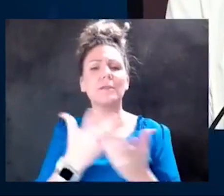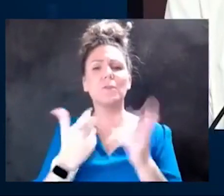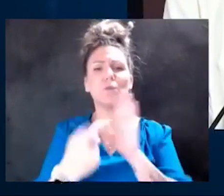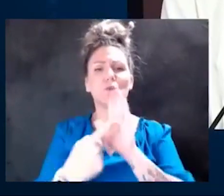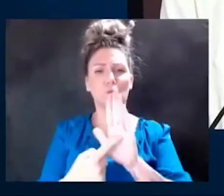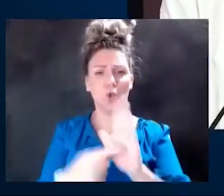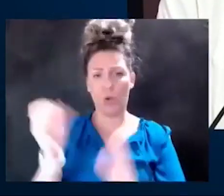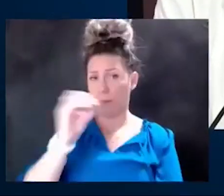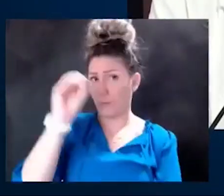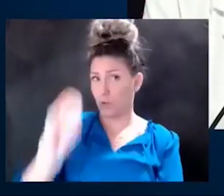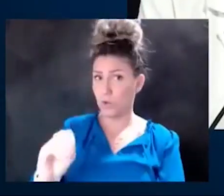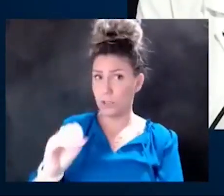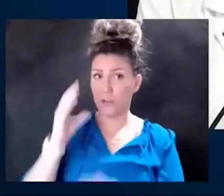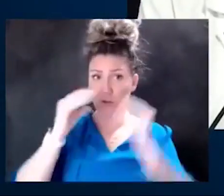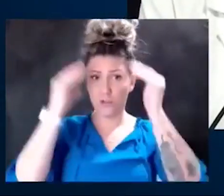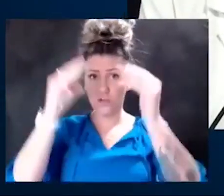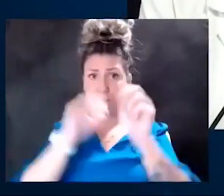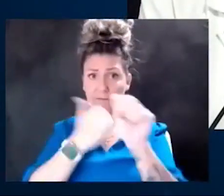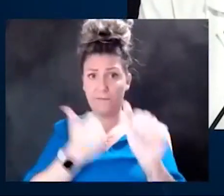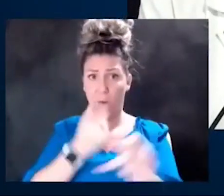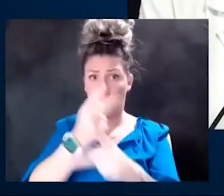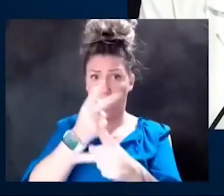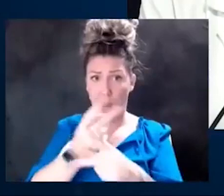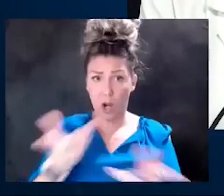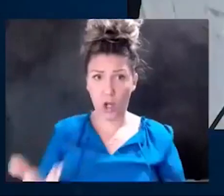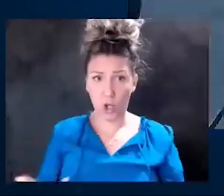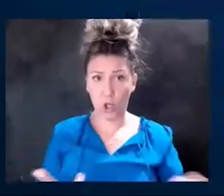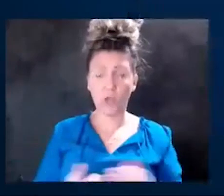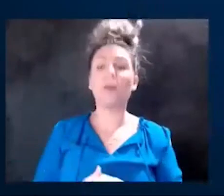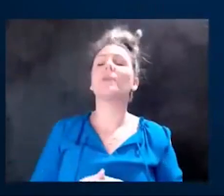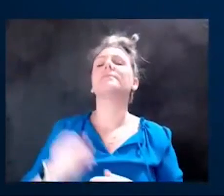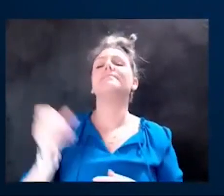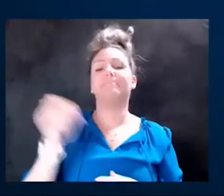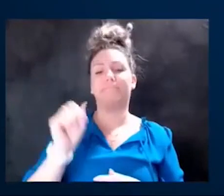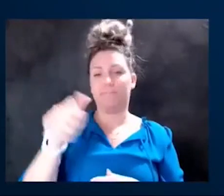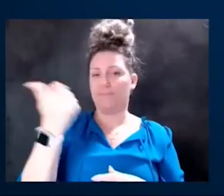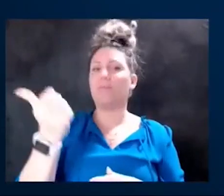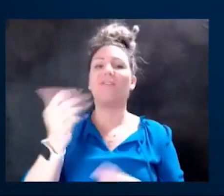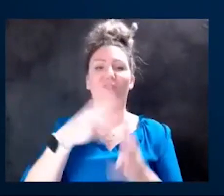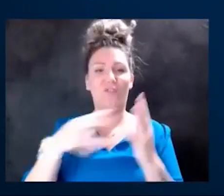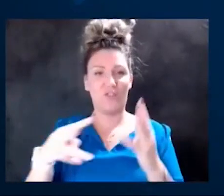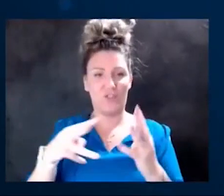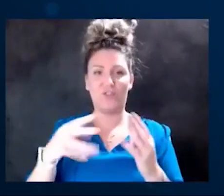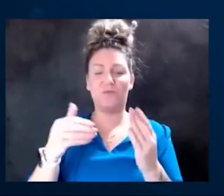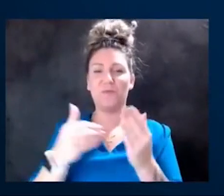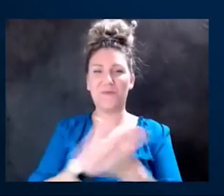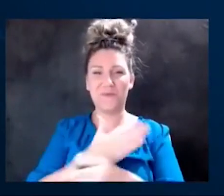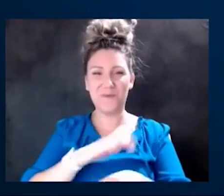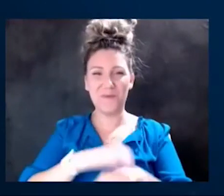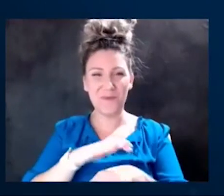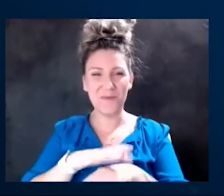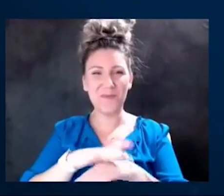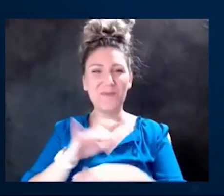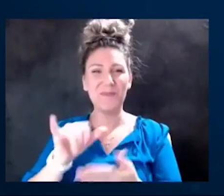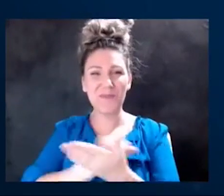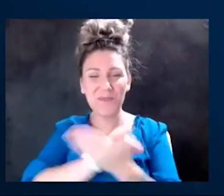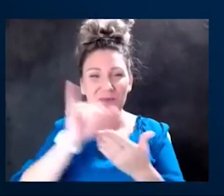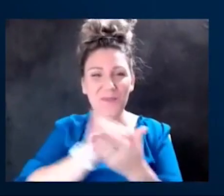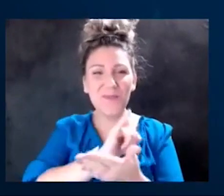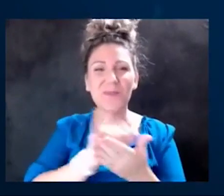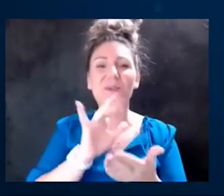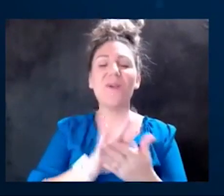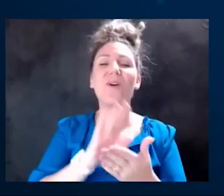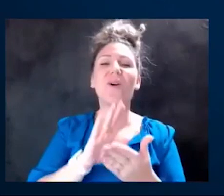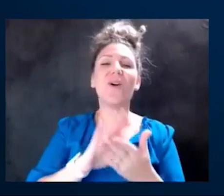adults who avoided care. Yeah, that's another chart that the New York City folks are putting out. And what I love about this one, so